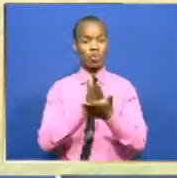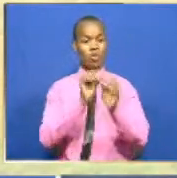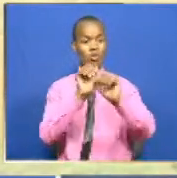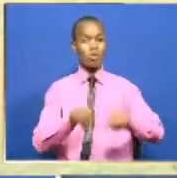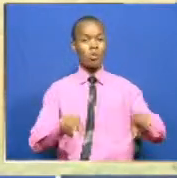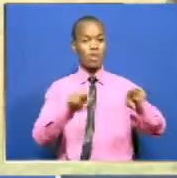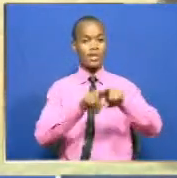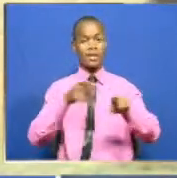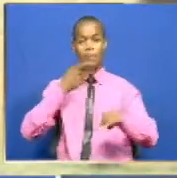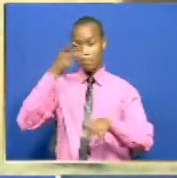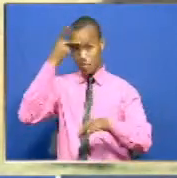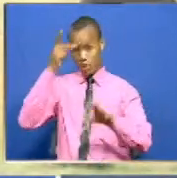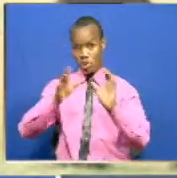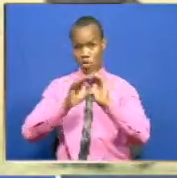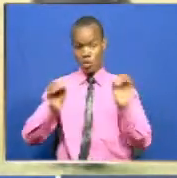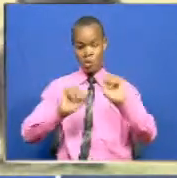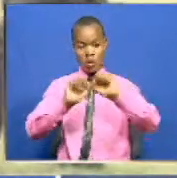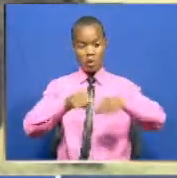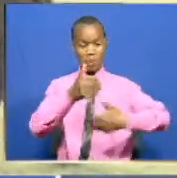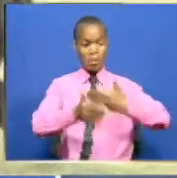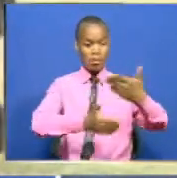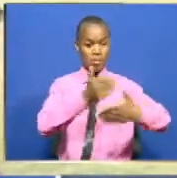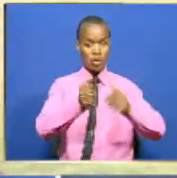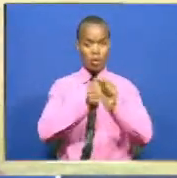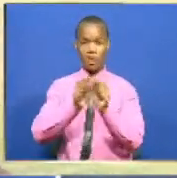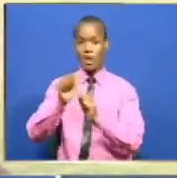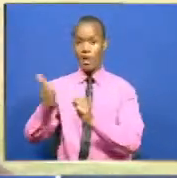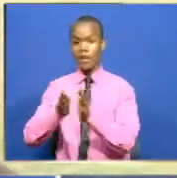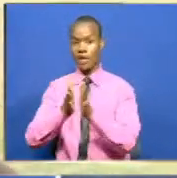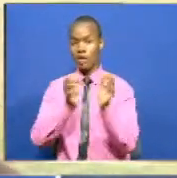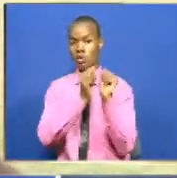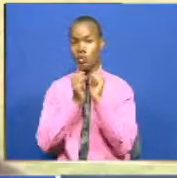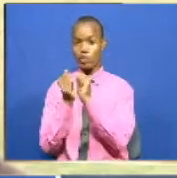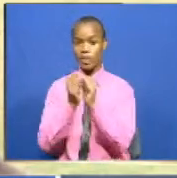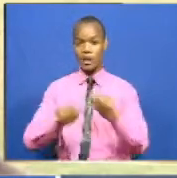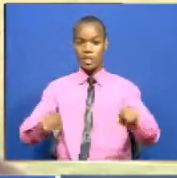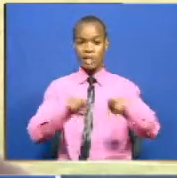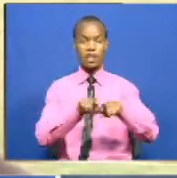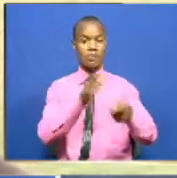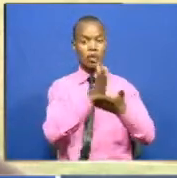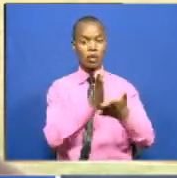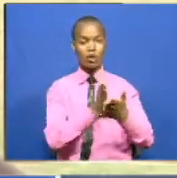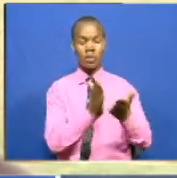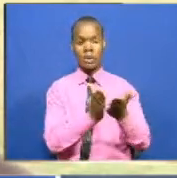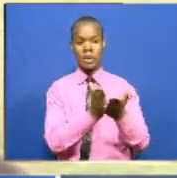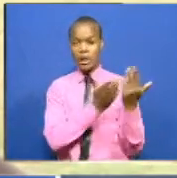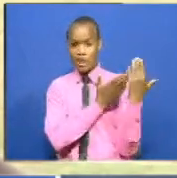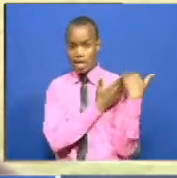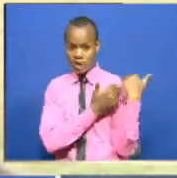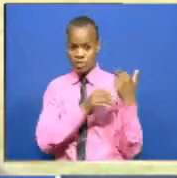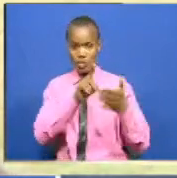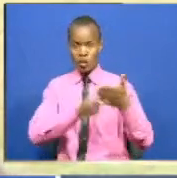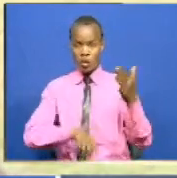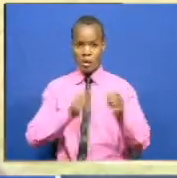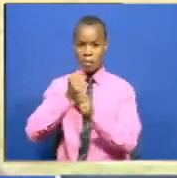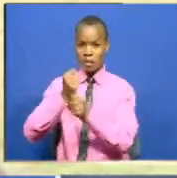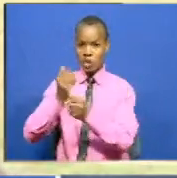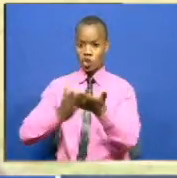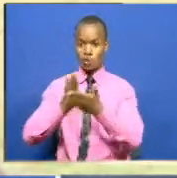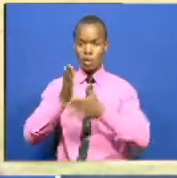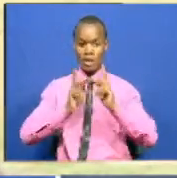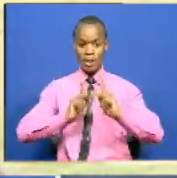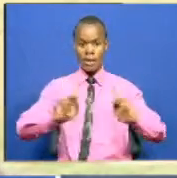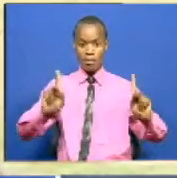they not be others, they will have integrated, they will have been together. And that one we expect to enhance the issue of peace building